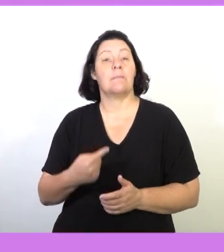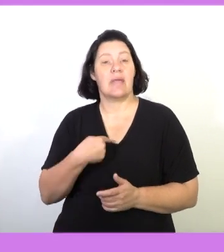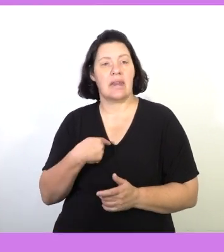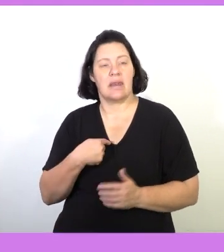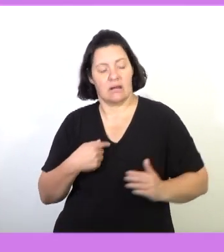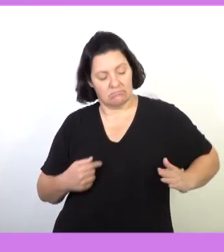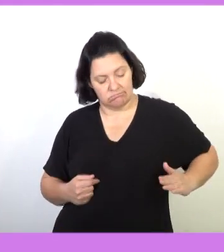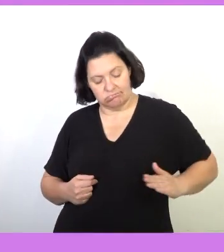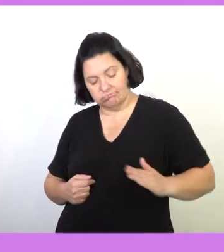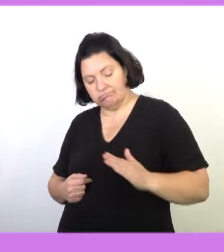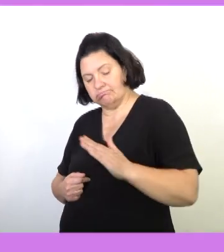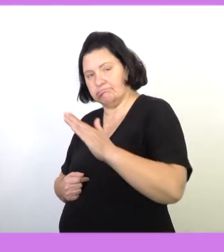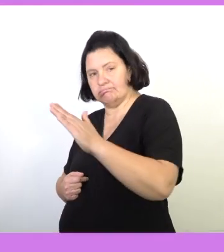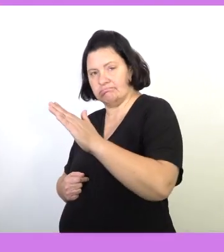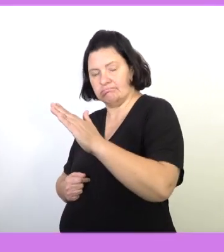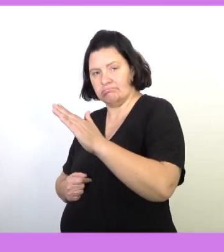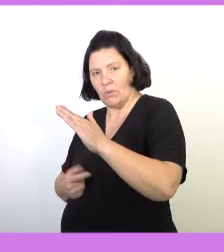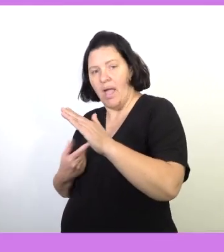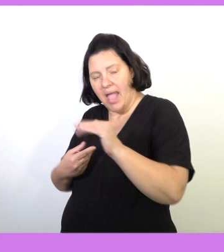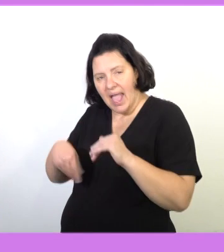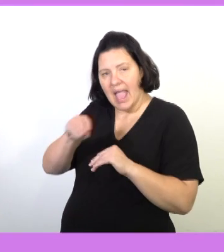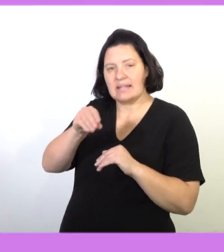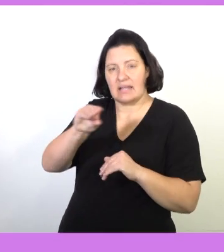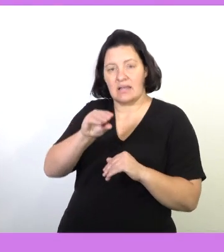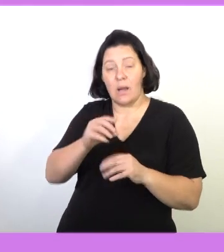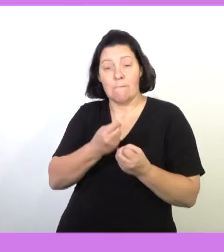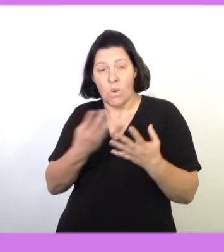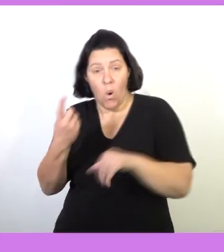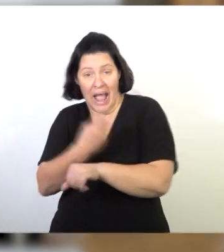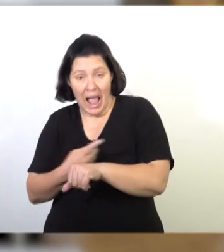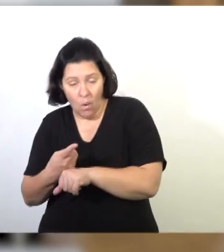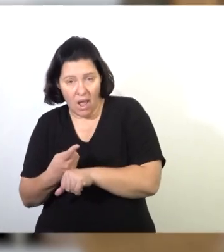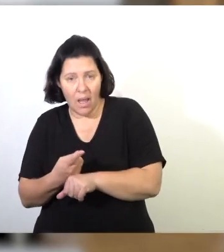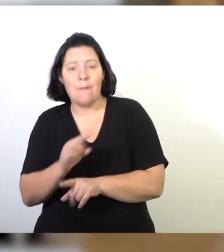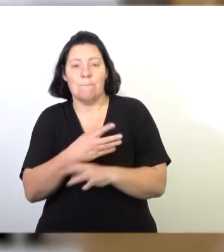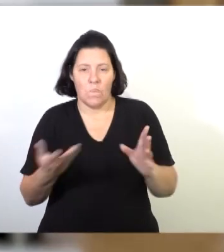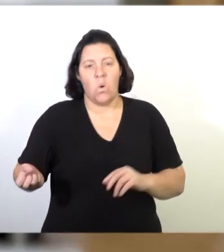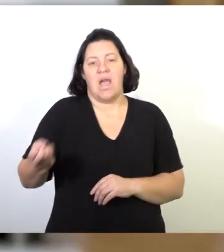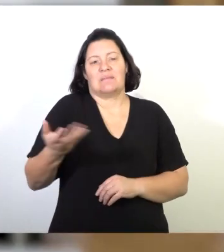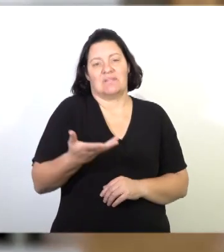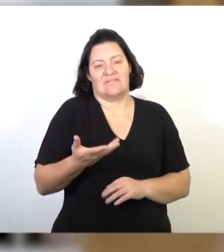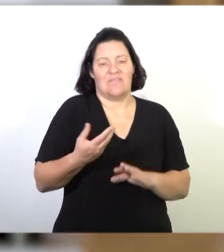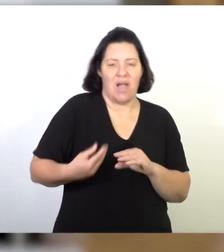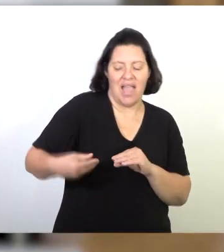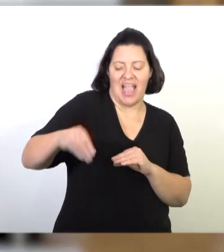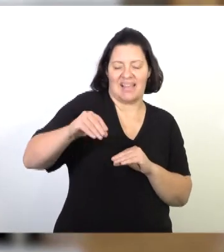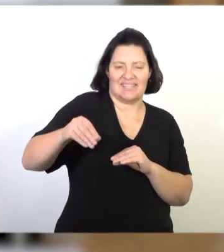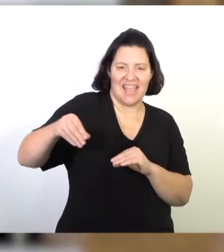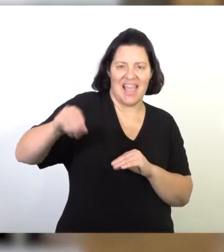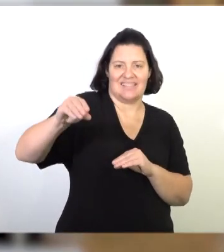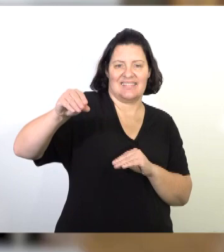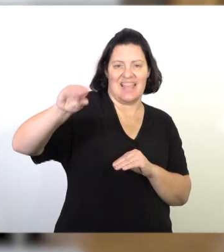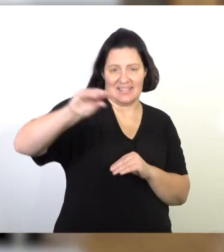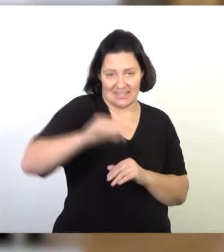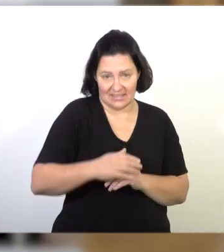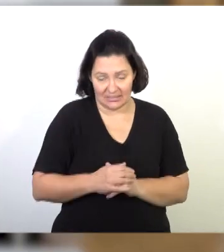It gives us an increasing relationship, which means the more hours the plumber will spend fixing the geyser, the